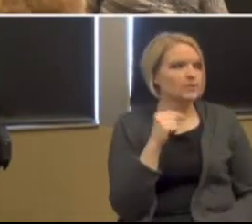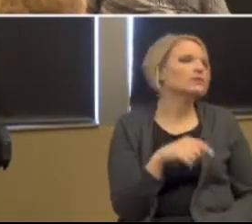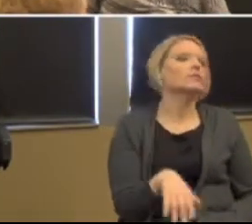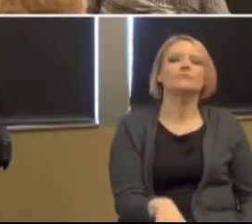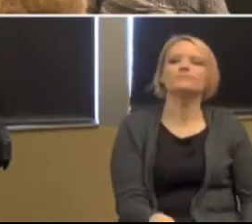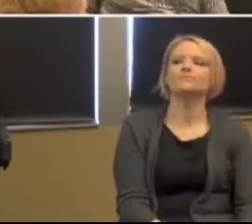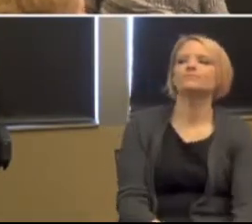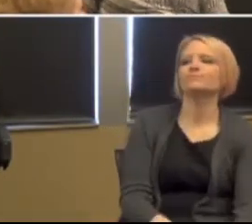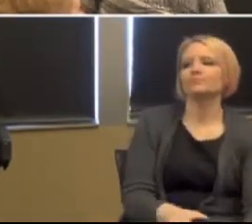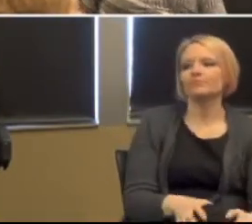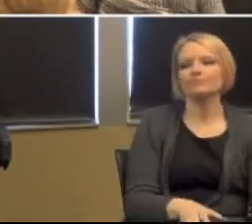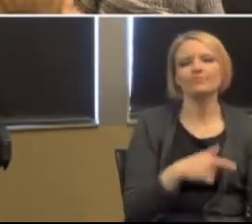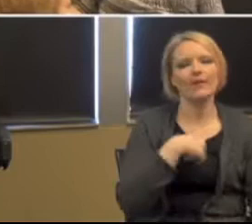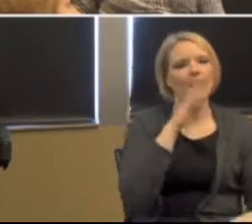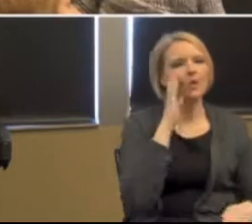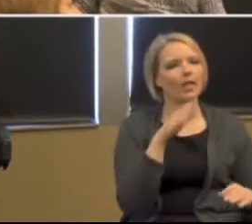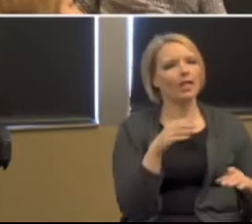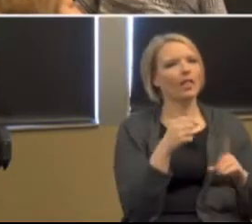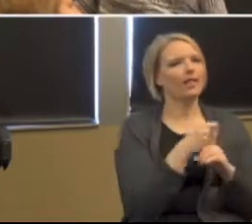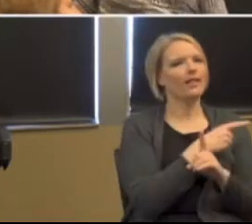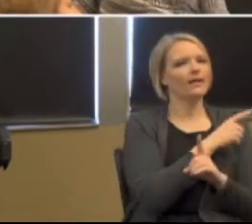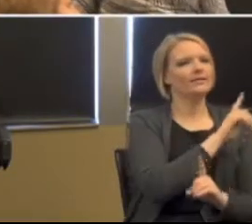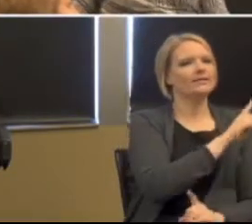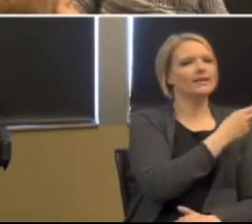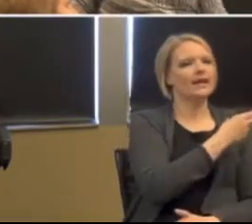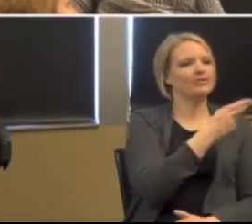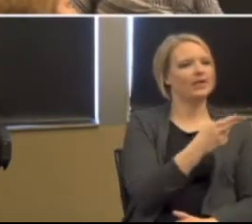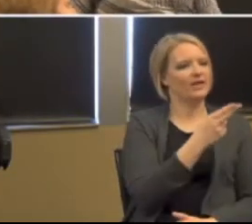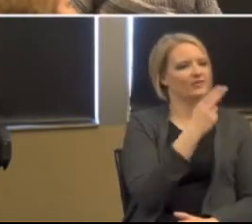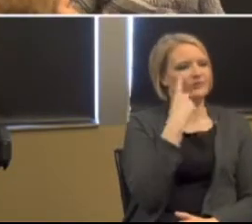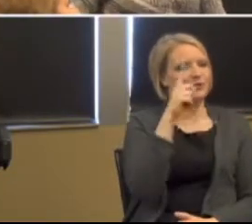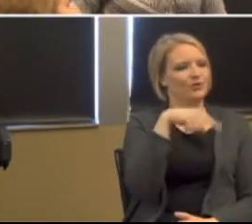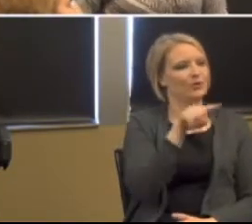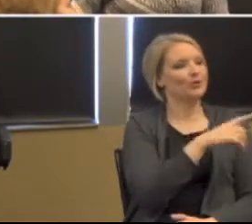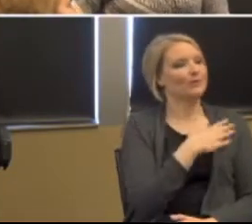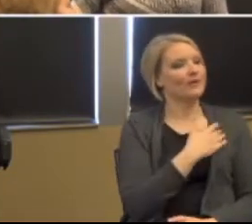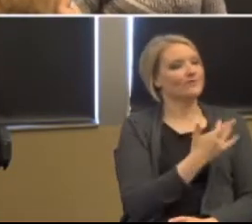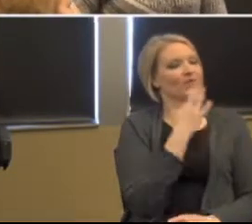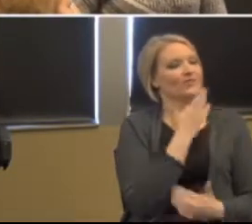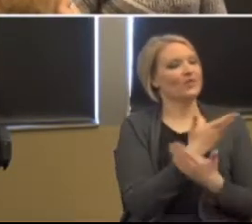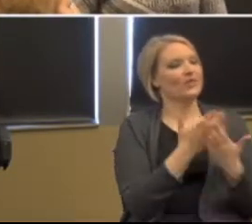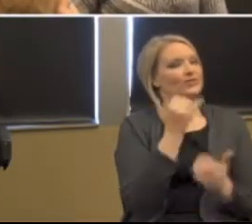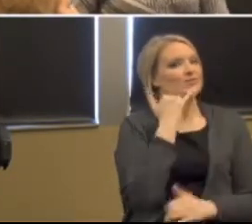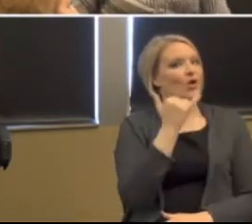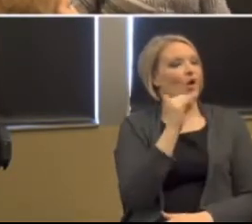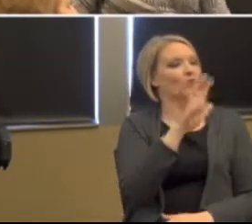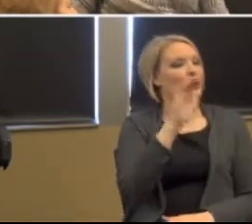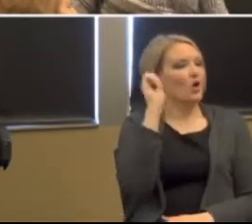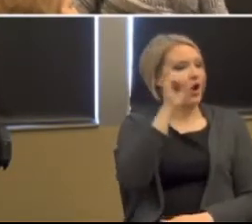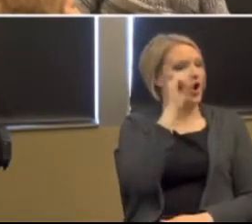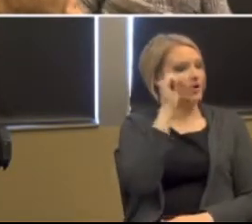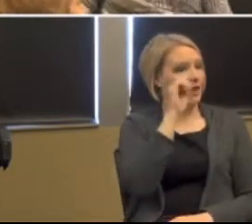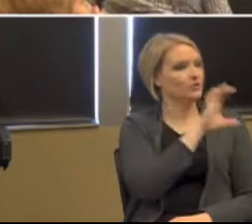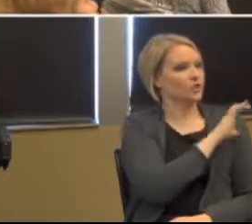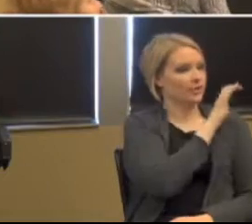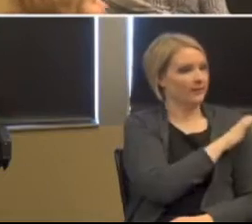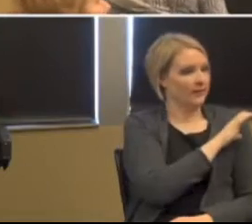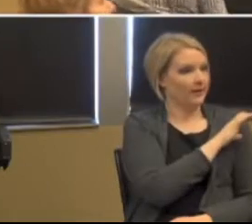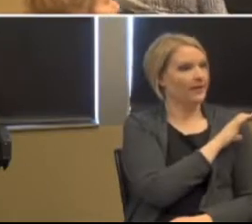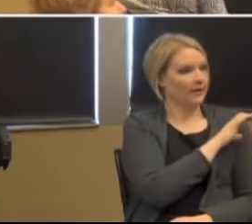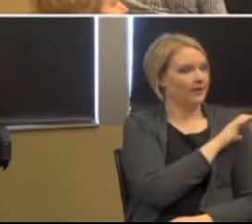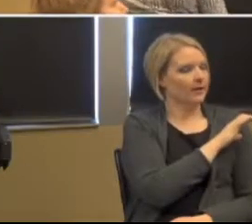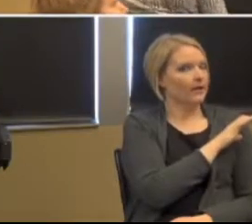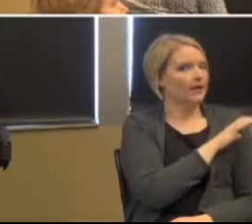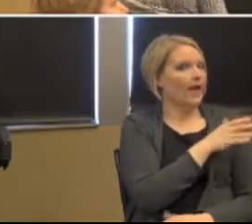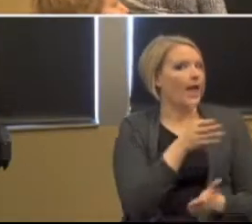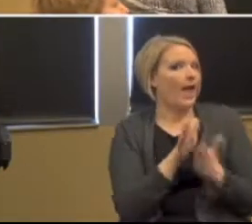I'm going to go DHH on us for a minute. So one of my favorite things is to call your local audiology clinic and get